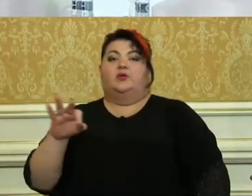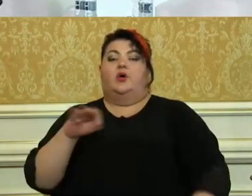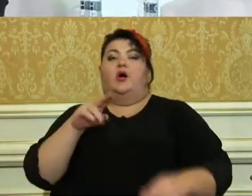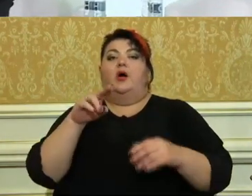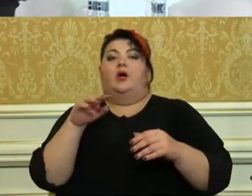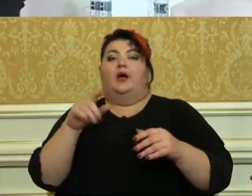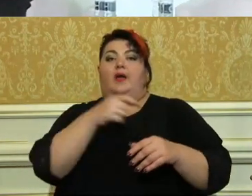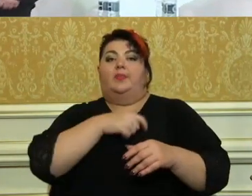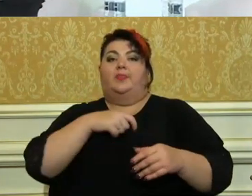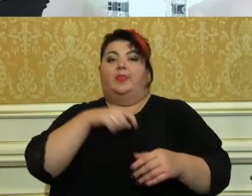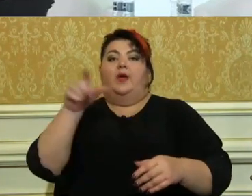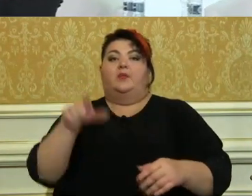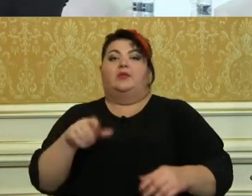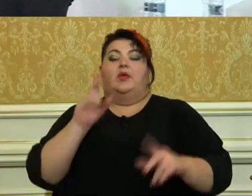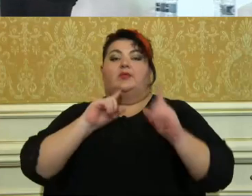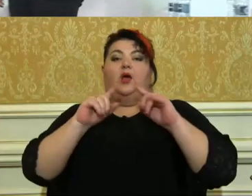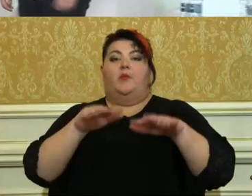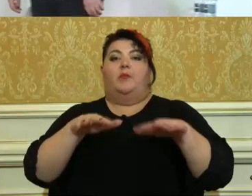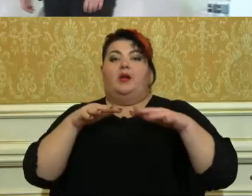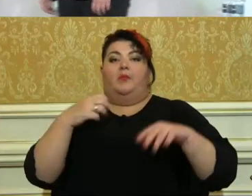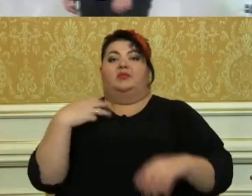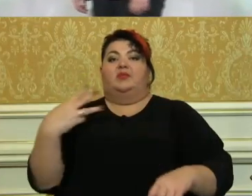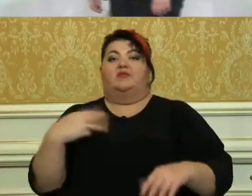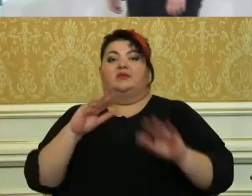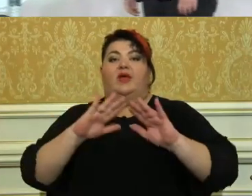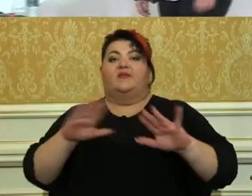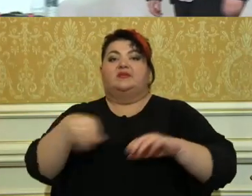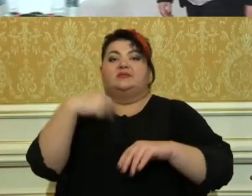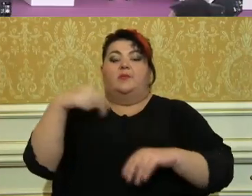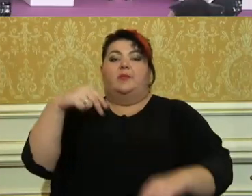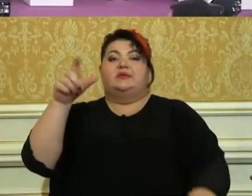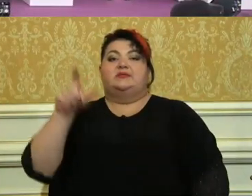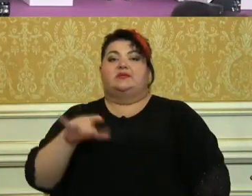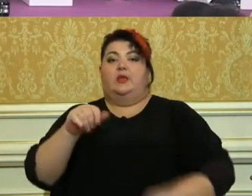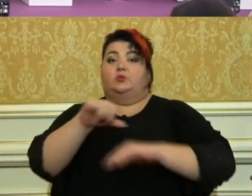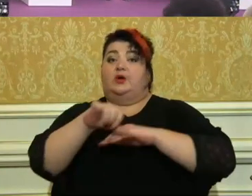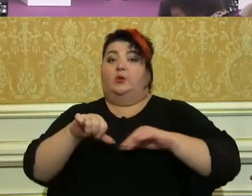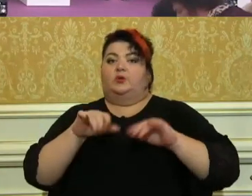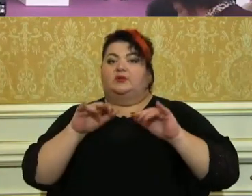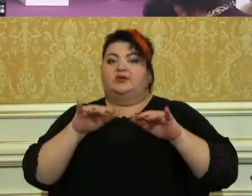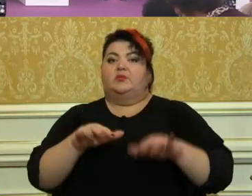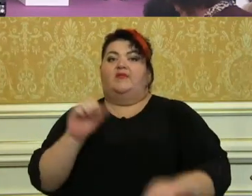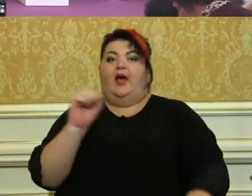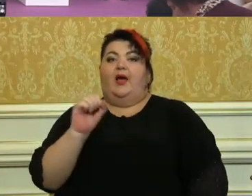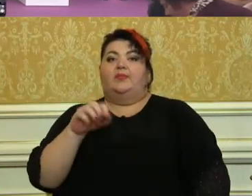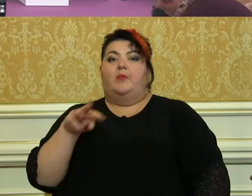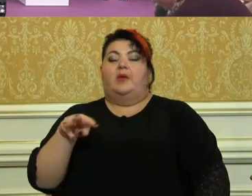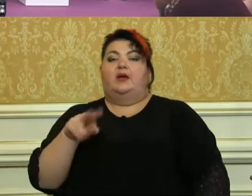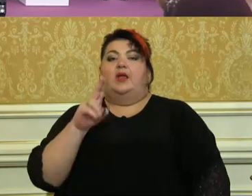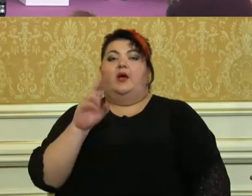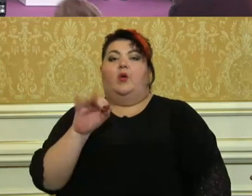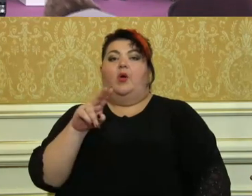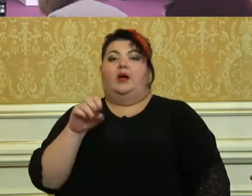Mireille Clapot, French Member of Parliament, Vice President for the Foreign Affairs Commission. Anna